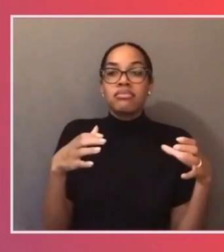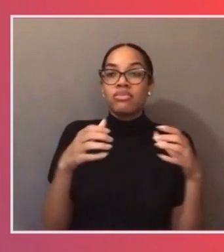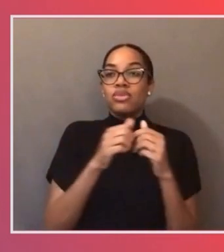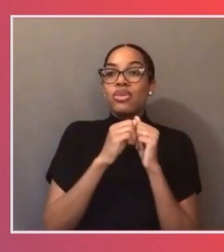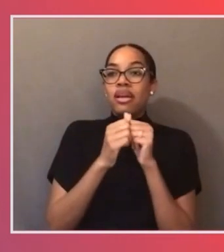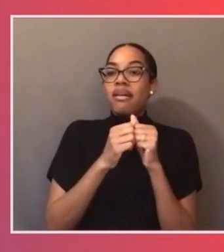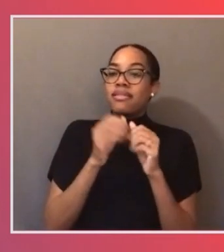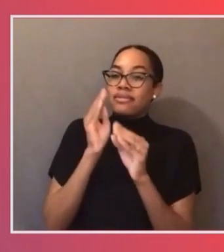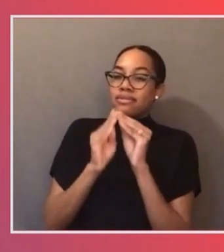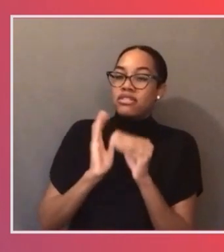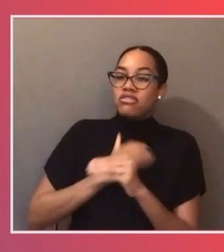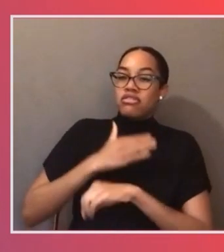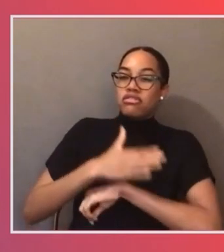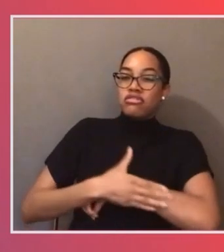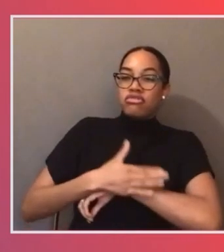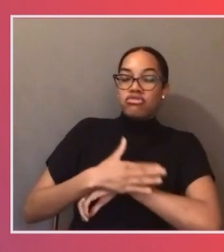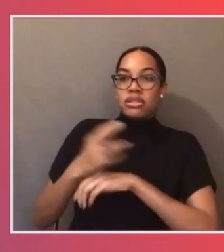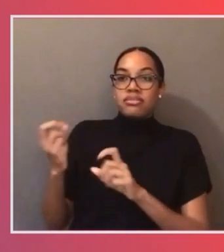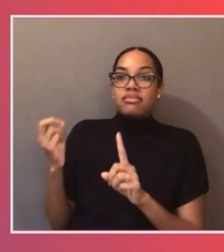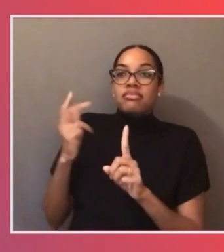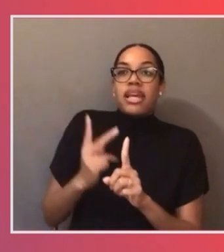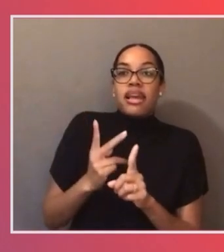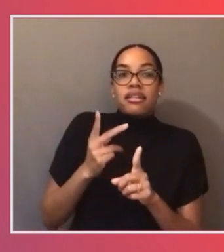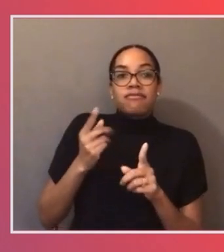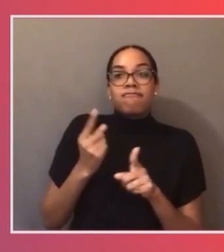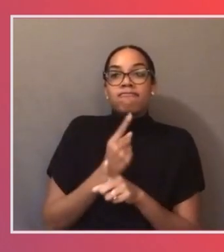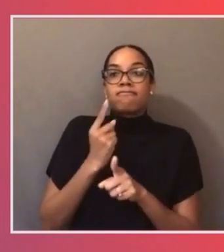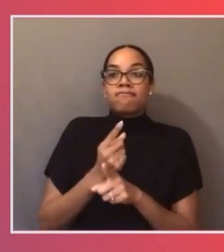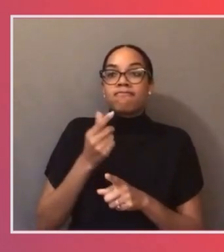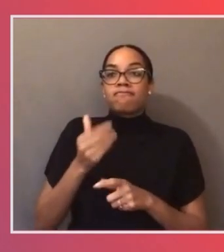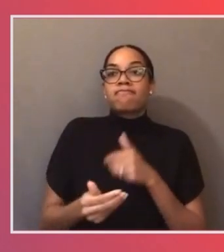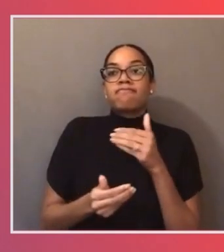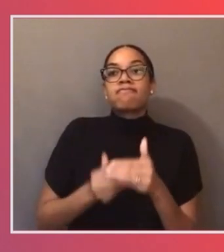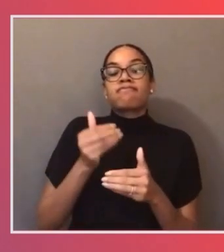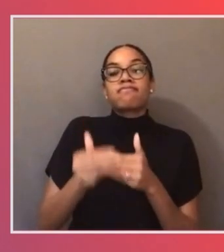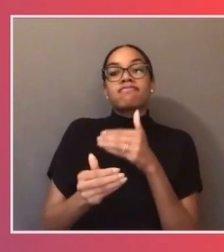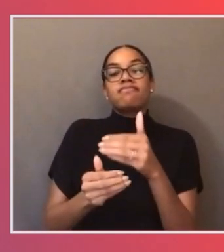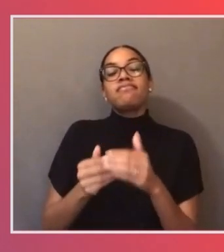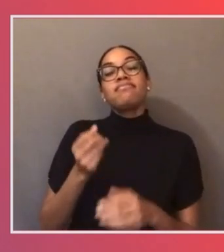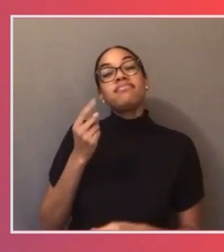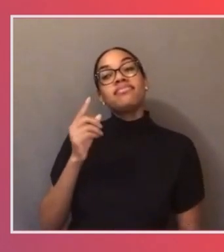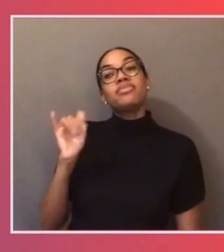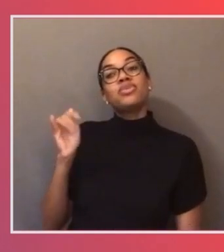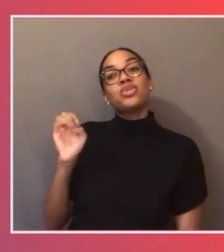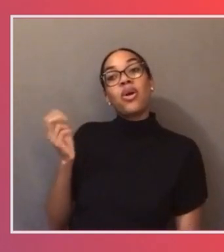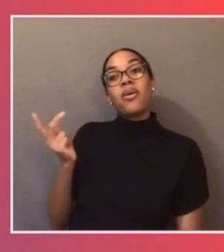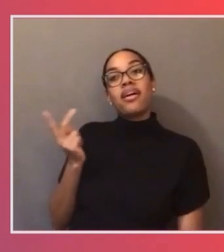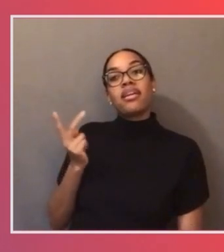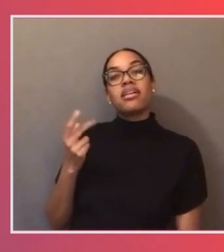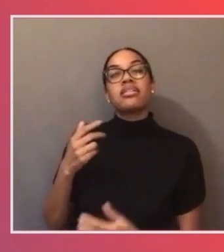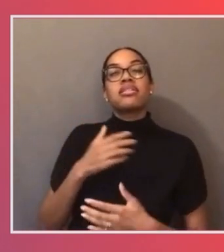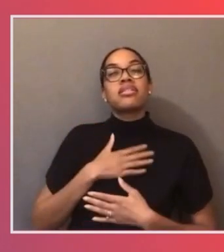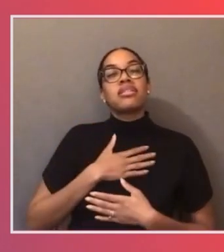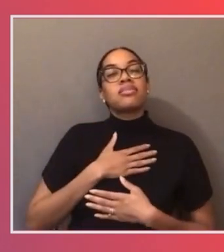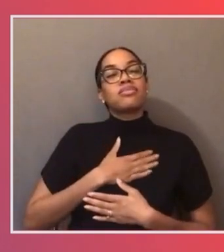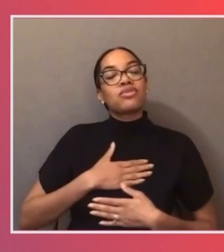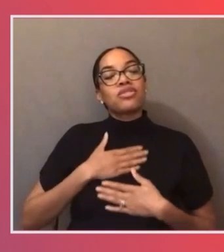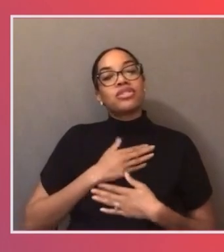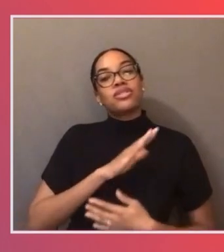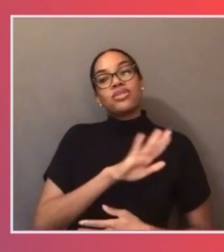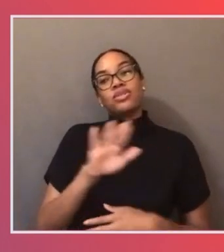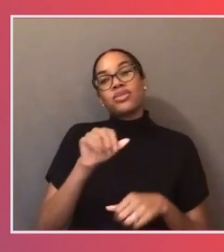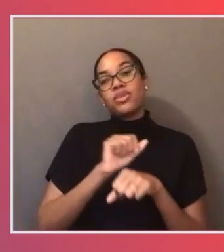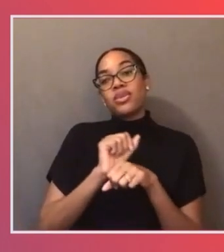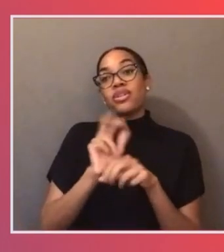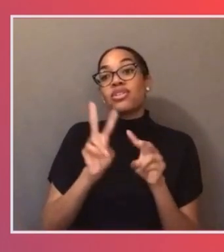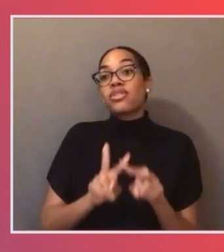you, and the values that you exhibit in your characters and your work are the values that we care most about. So thank you all.